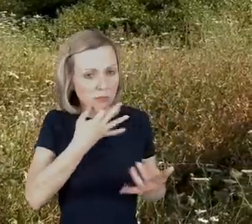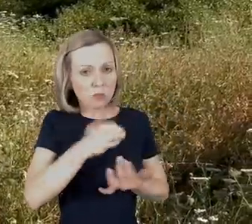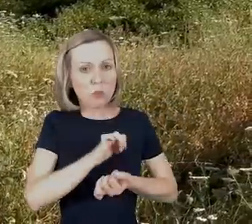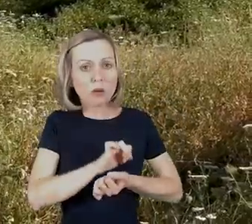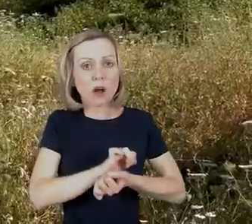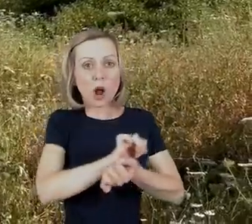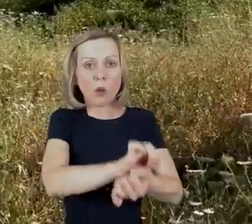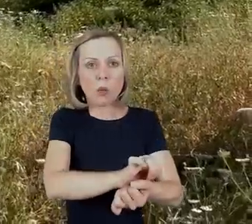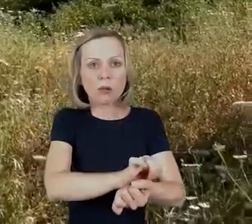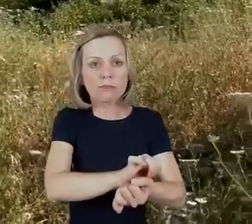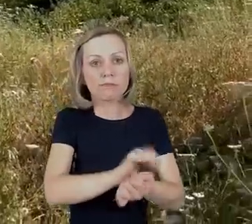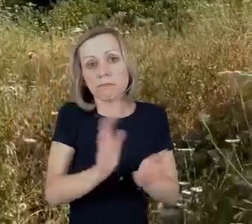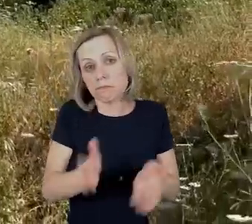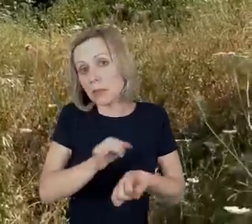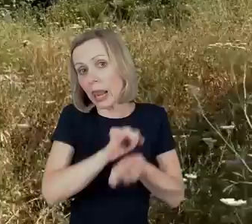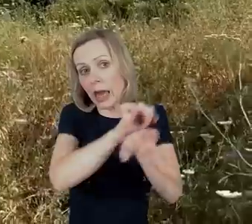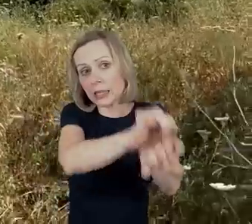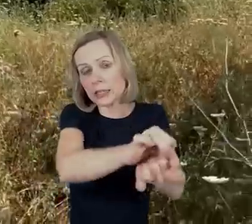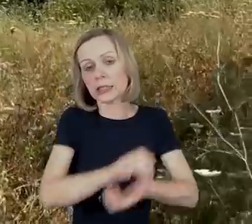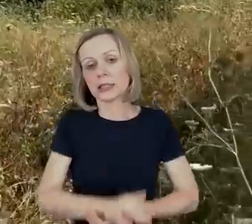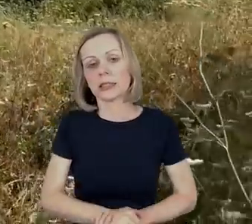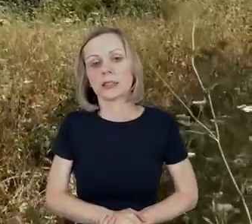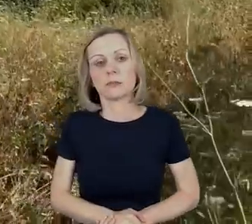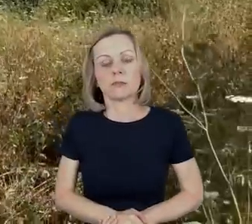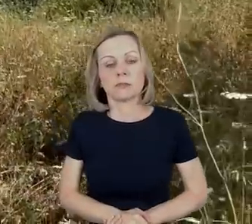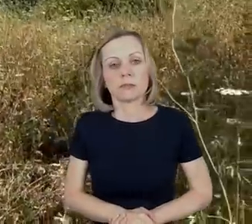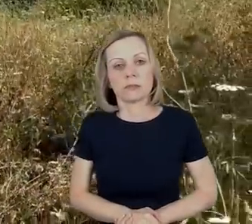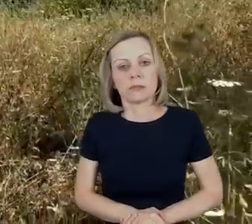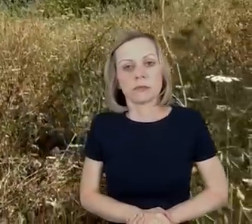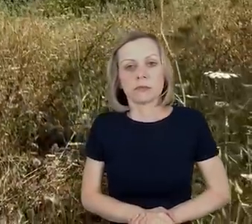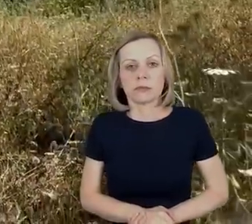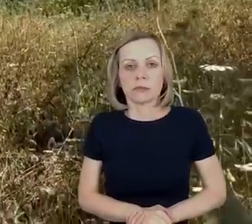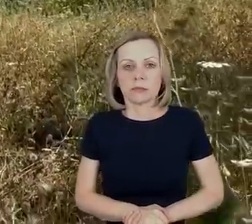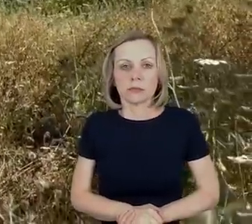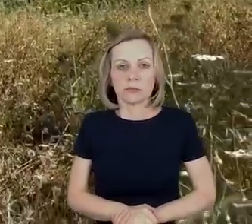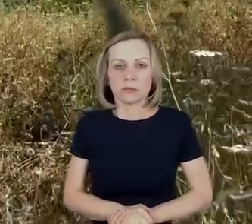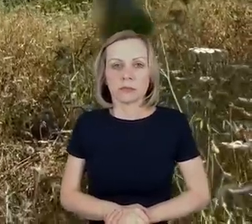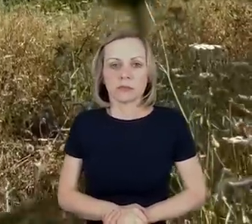anyone who wants to borrow from you.